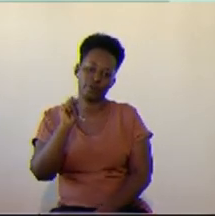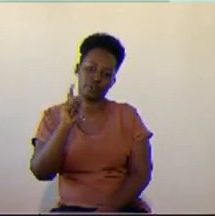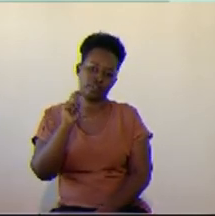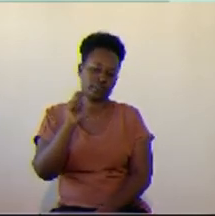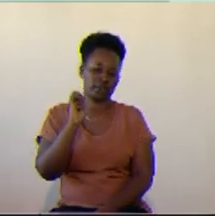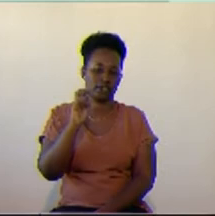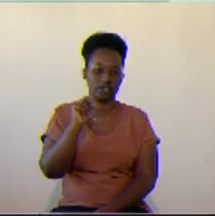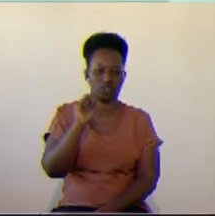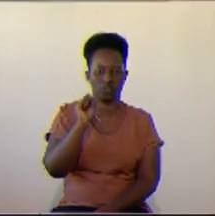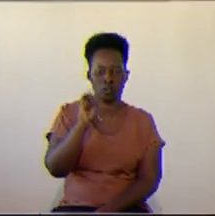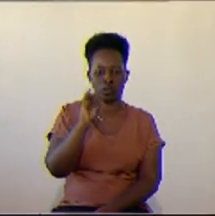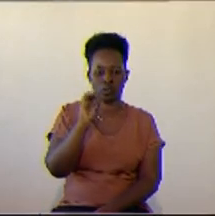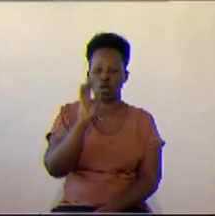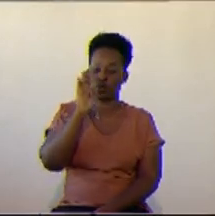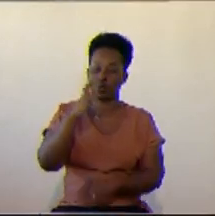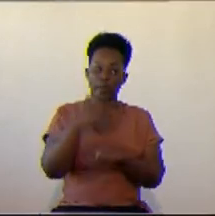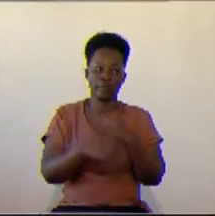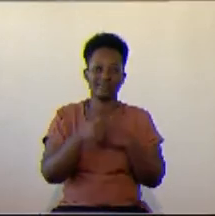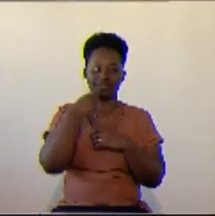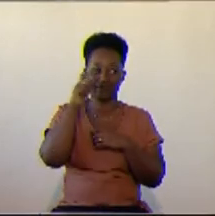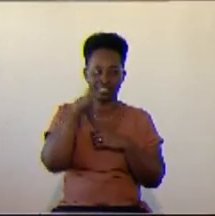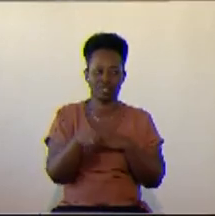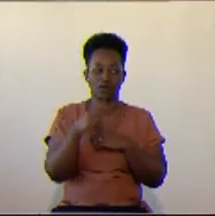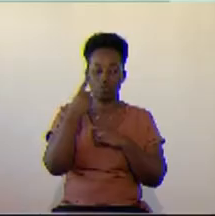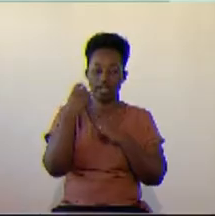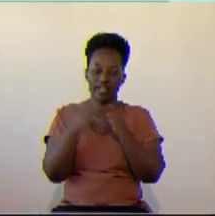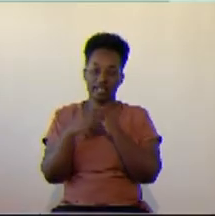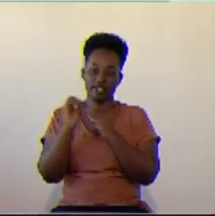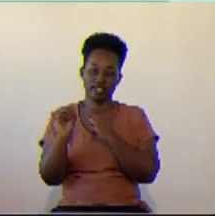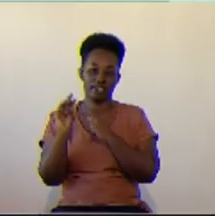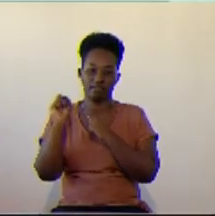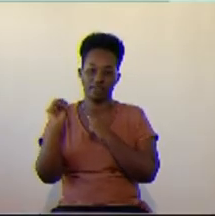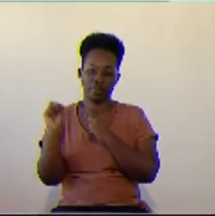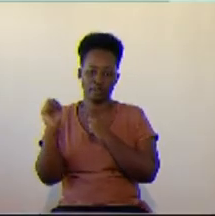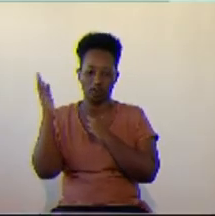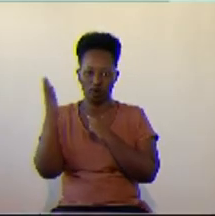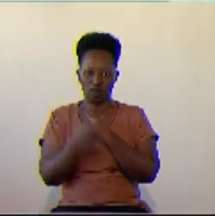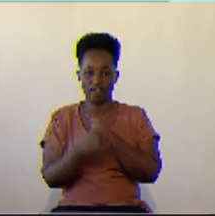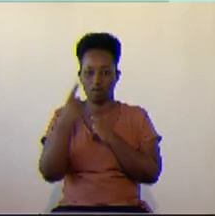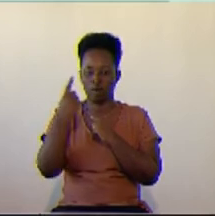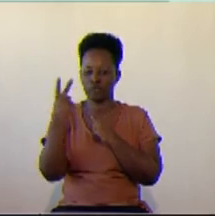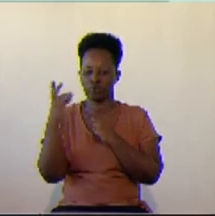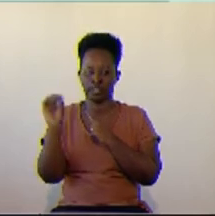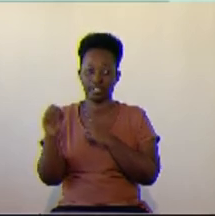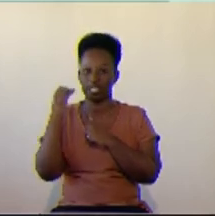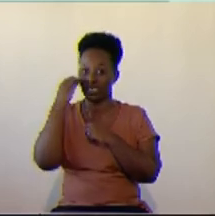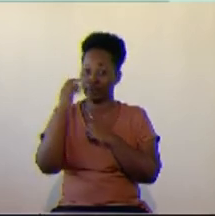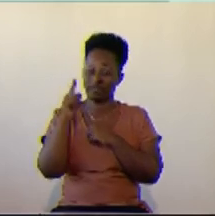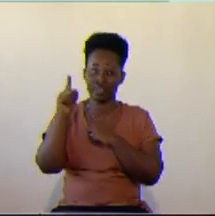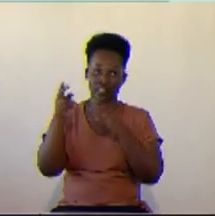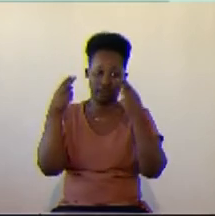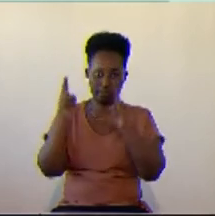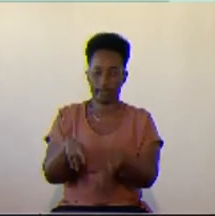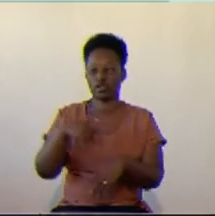higher than 180 millimeters over higher than 120. And once that happens, please see